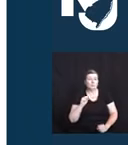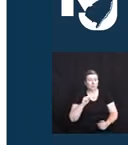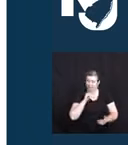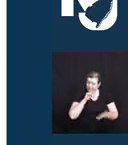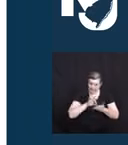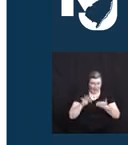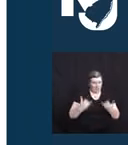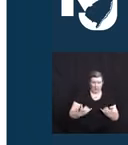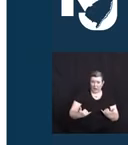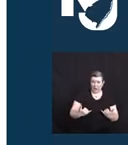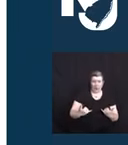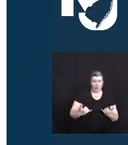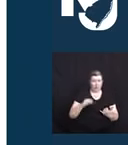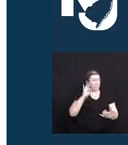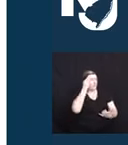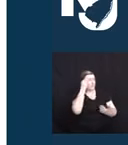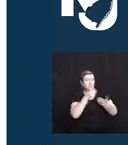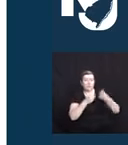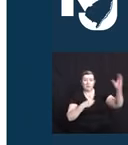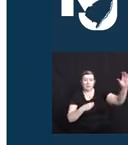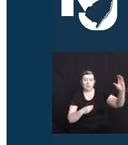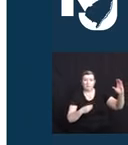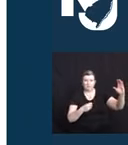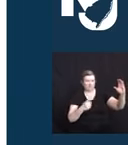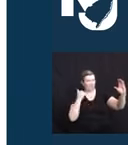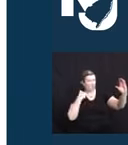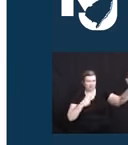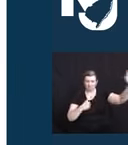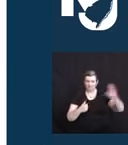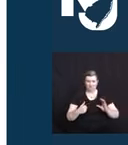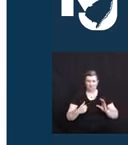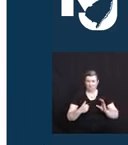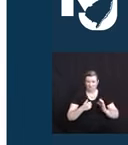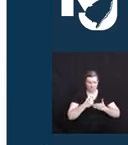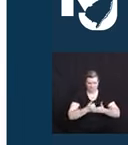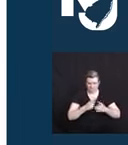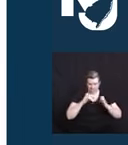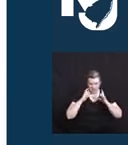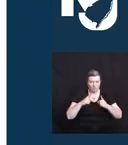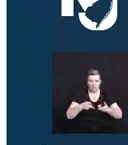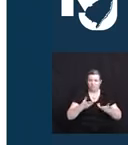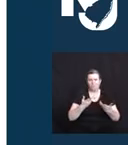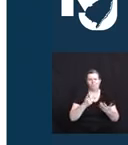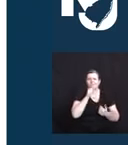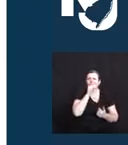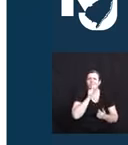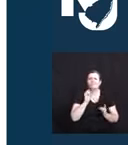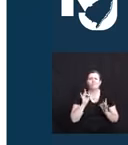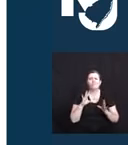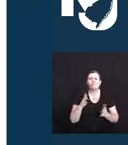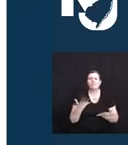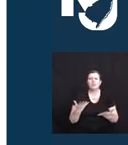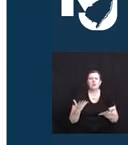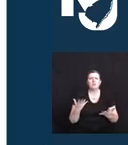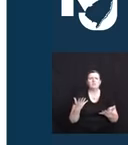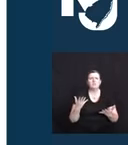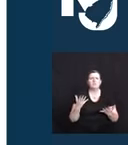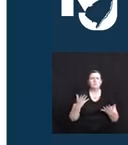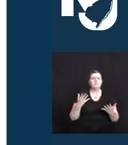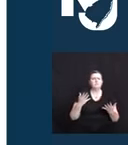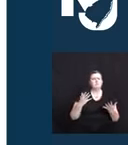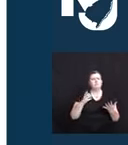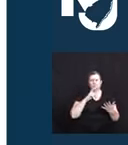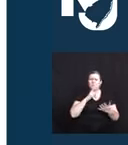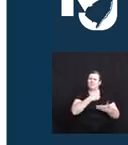won't come to New Jersey to support their education. Census data helps determine where our more than $45